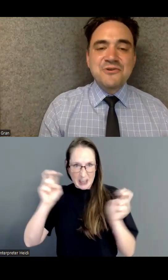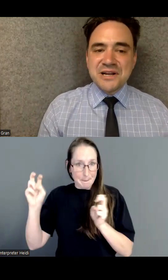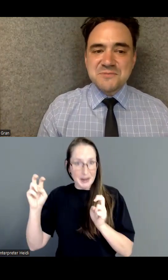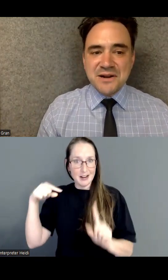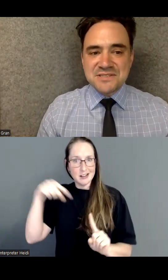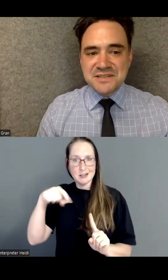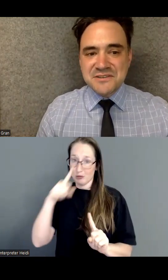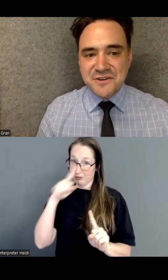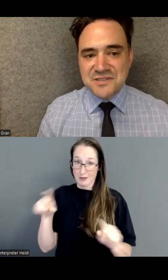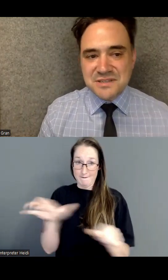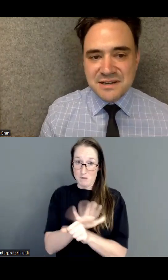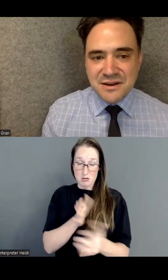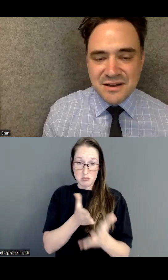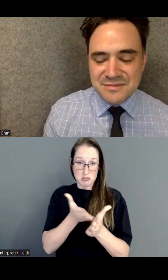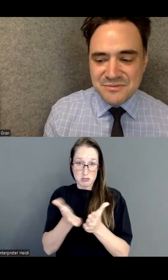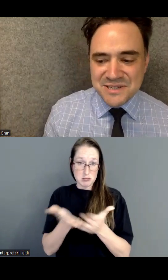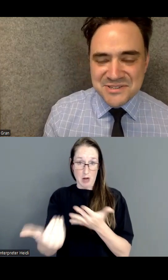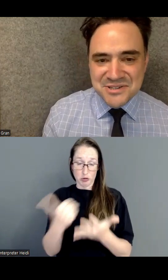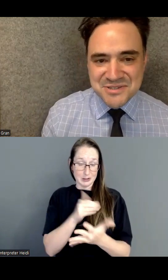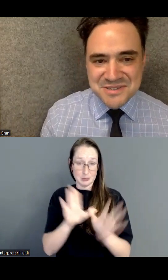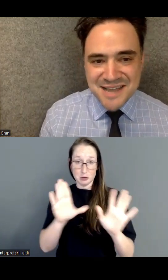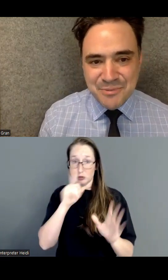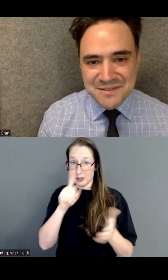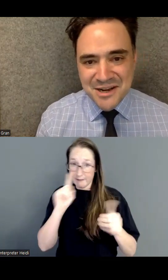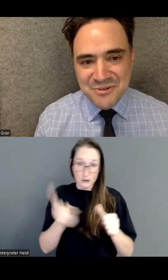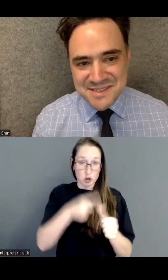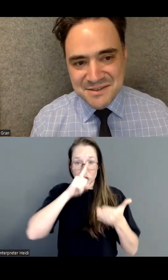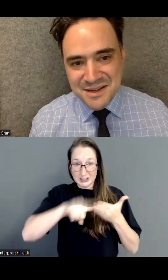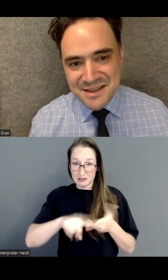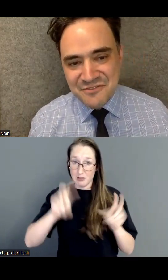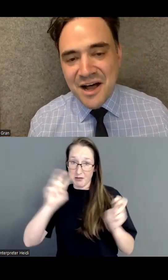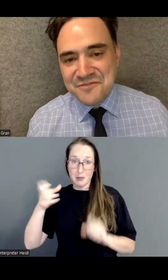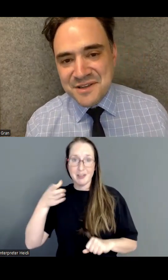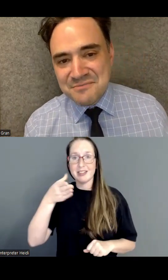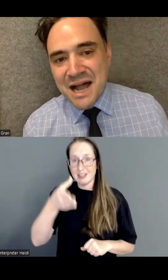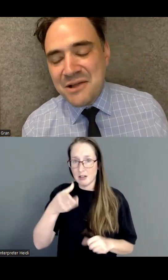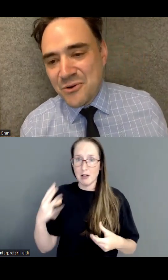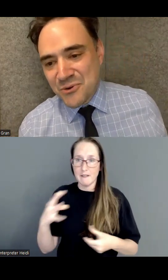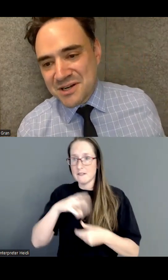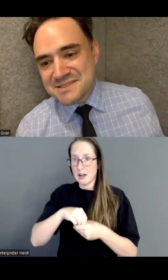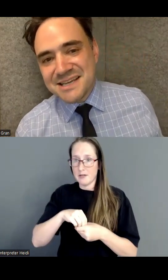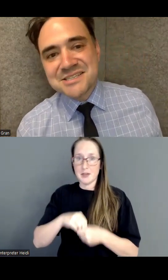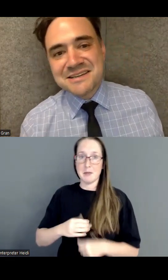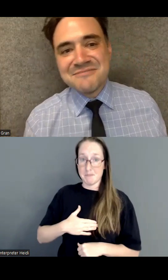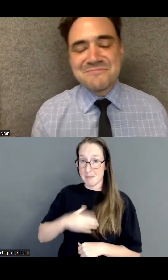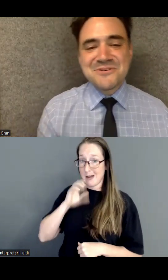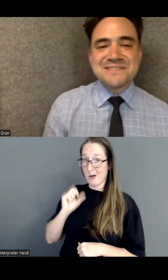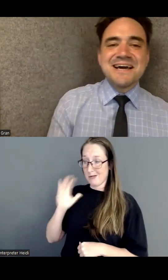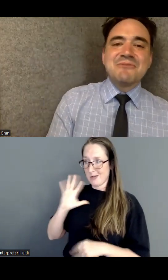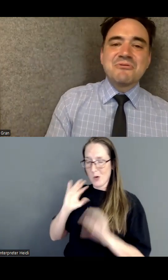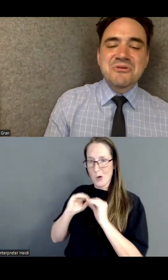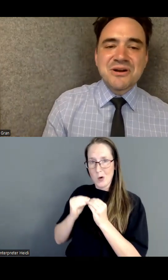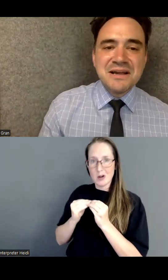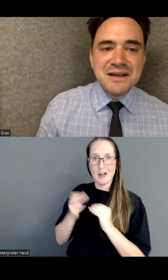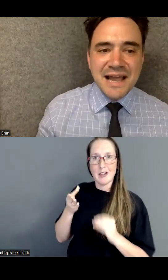In full transparency, the first research topic there was involving my old organization at People